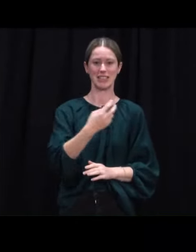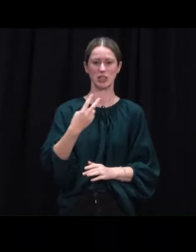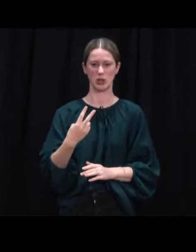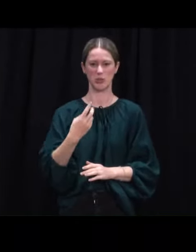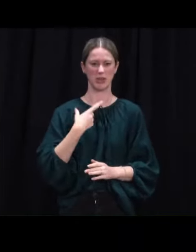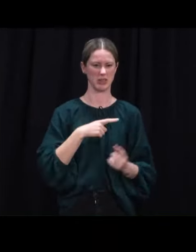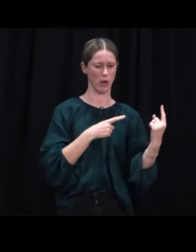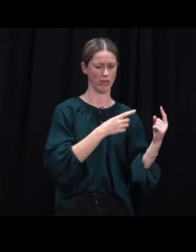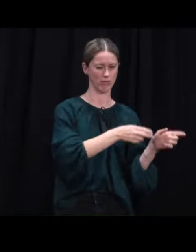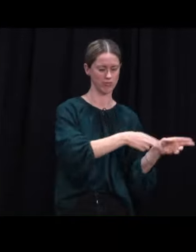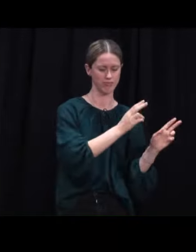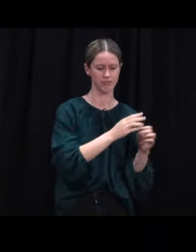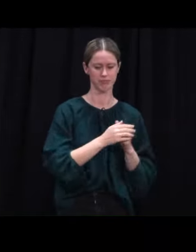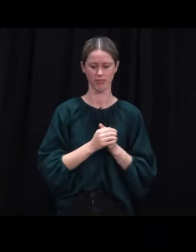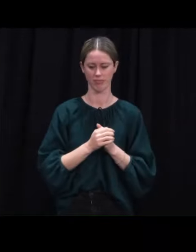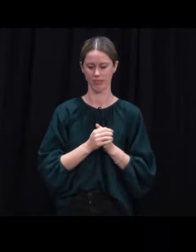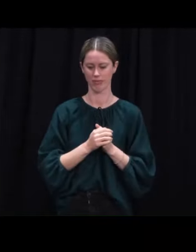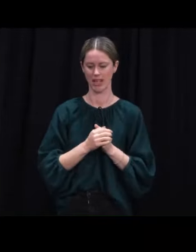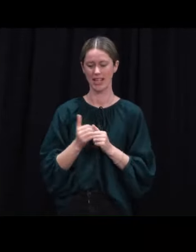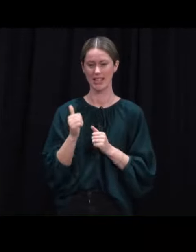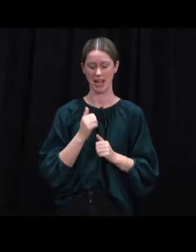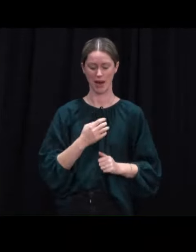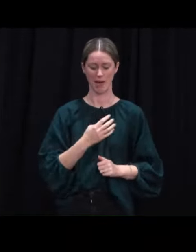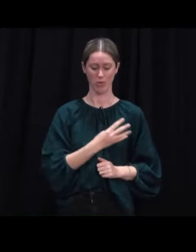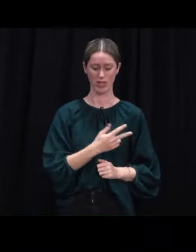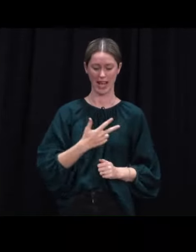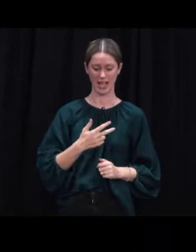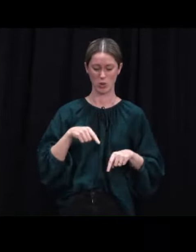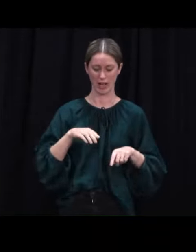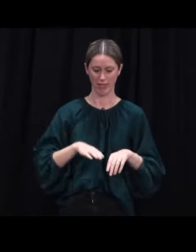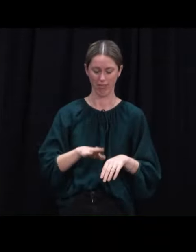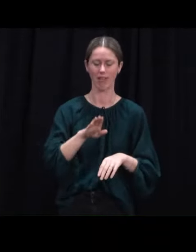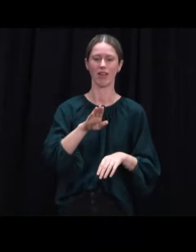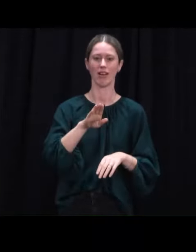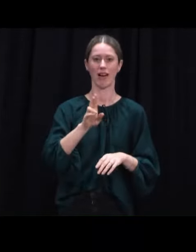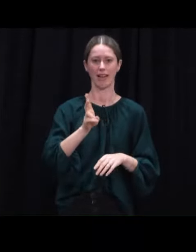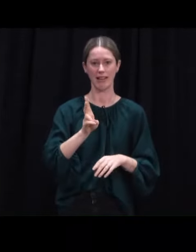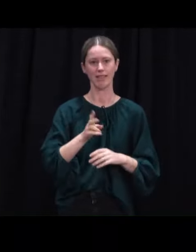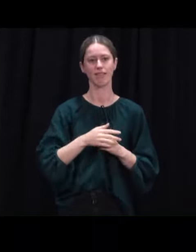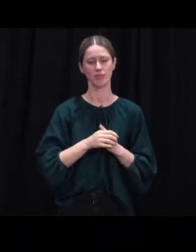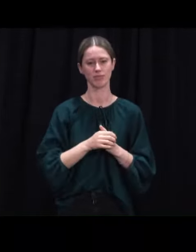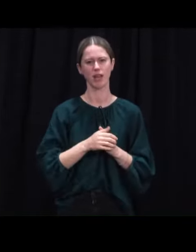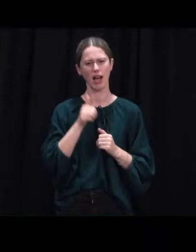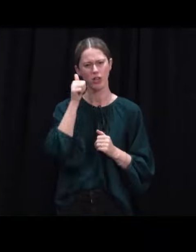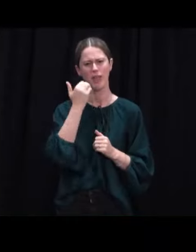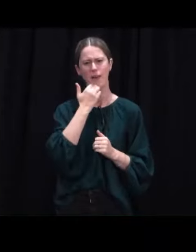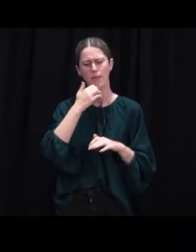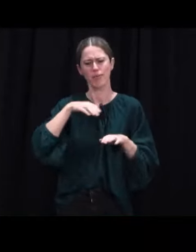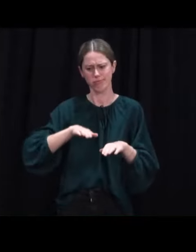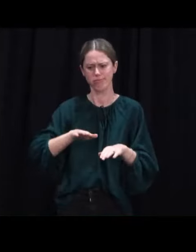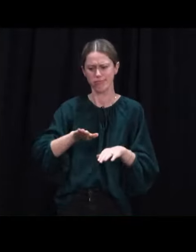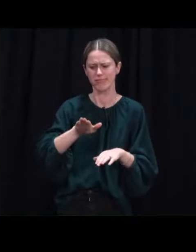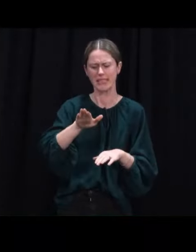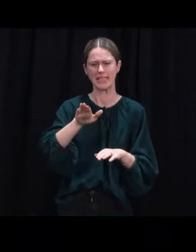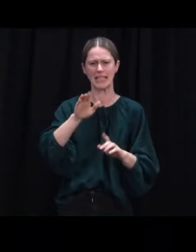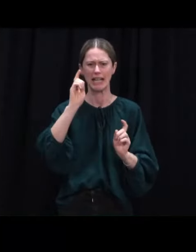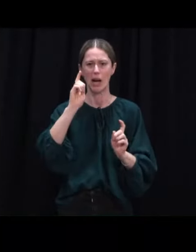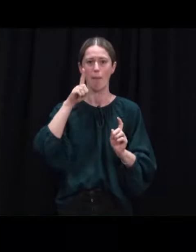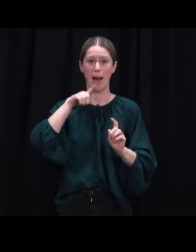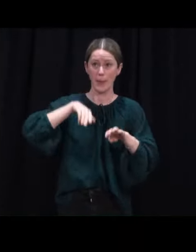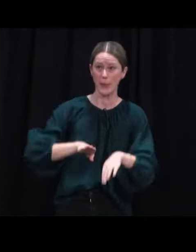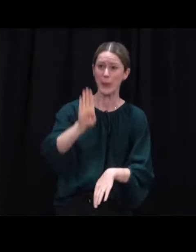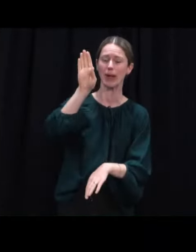that's an increase of 48 from 48 yesterday. The good thing about this is, while this is steady growth, it is not